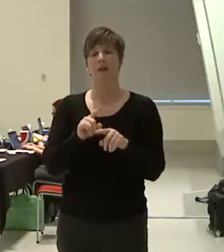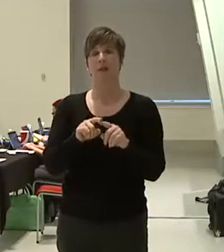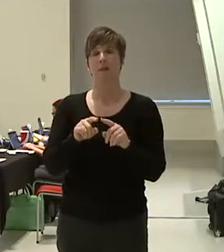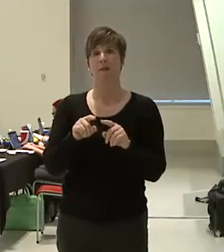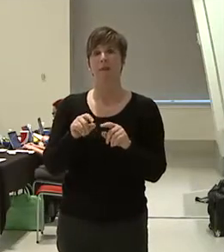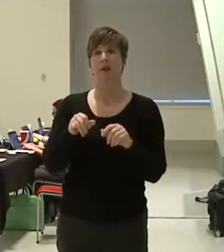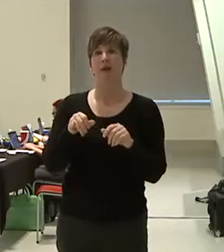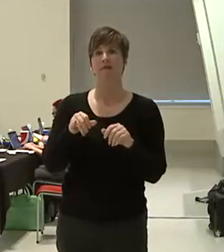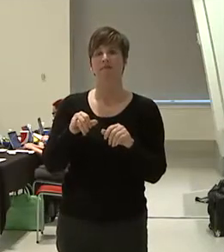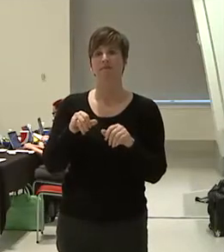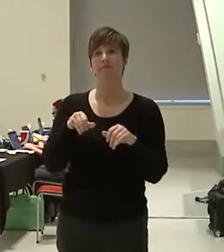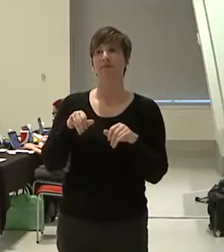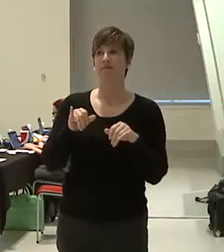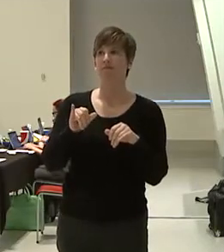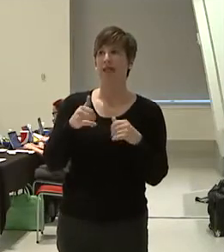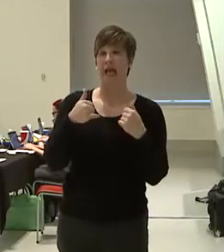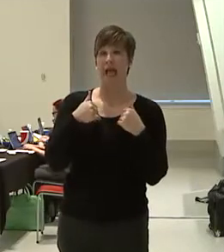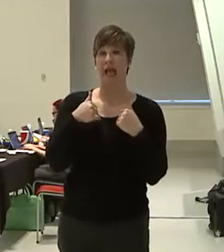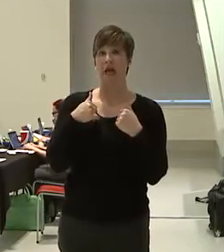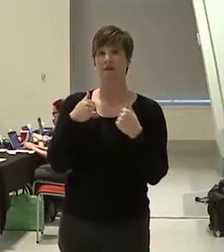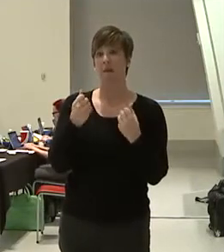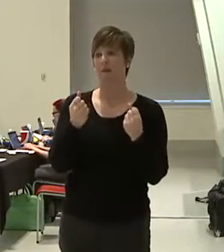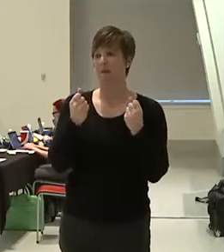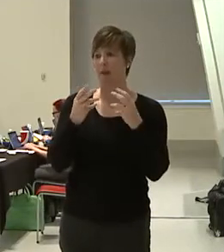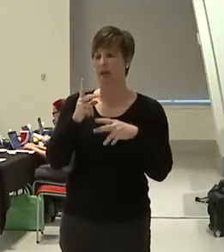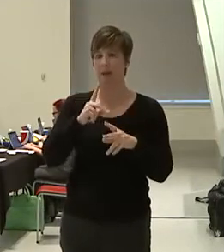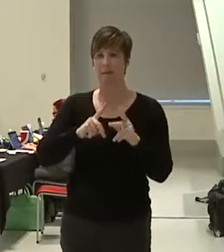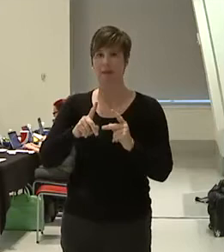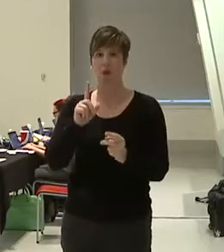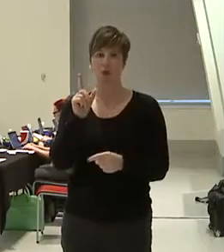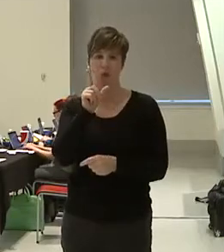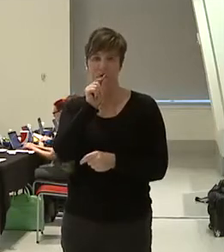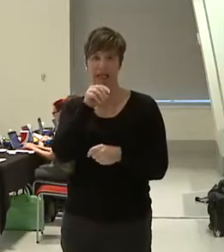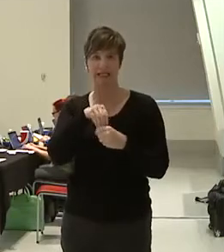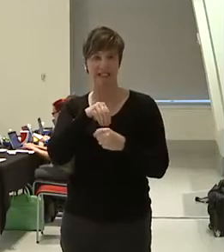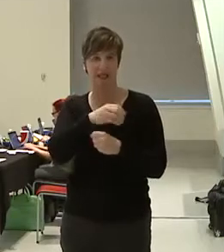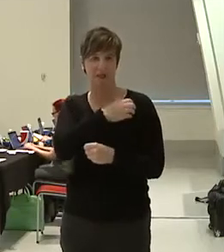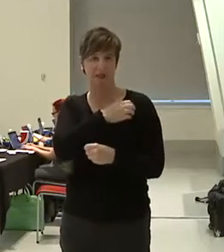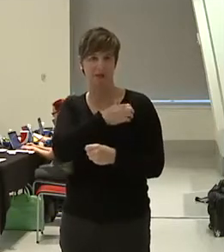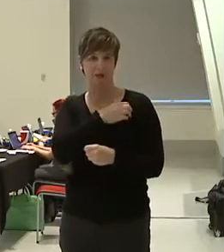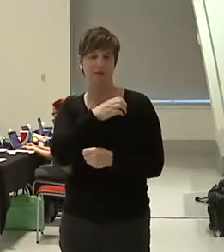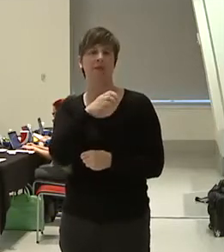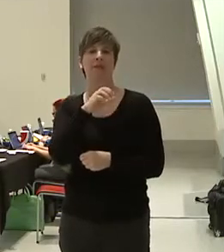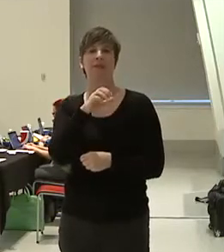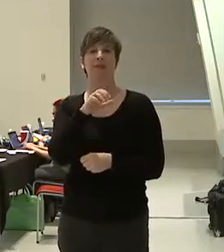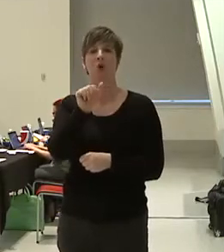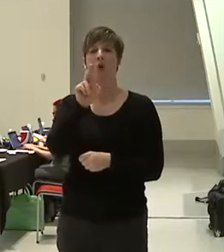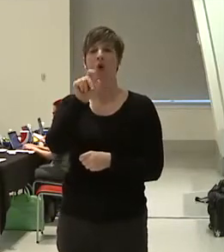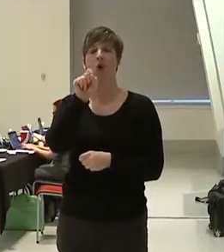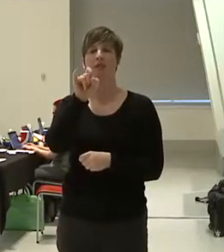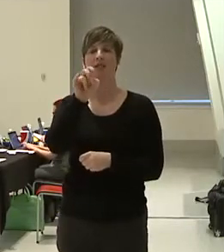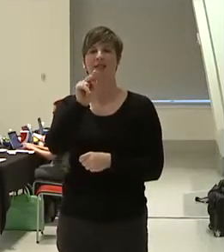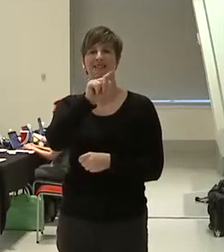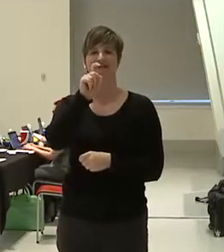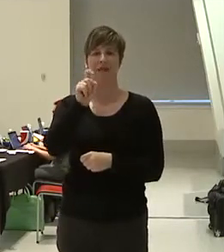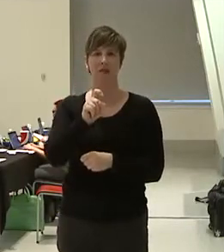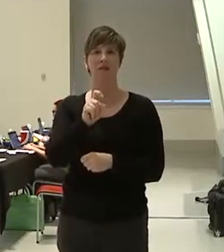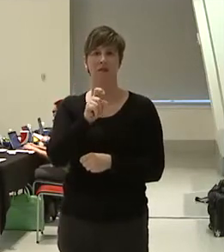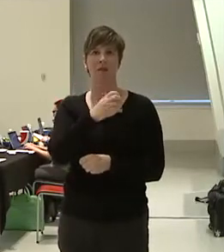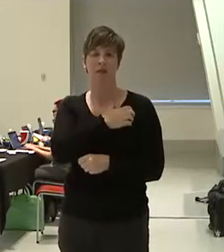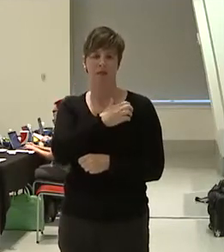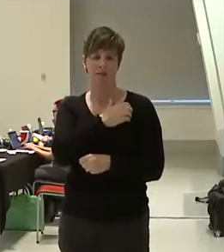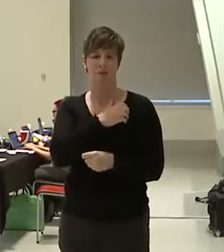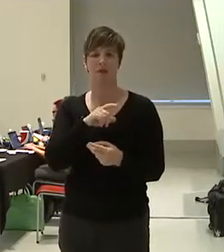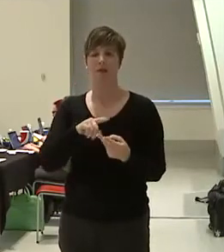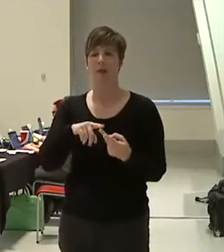of people tweeting within the department. The Austin Police Department, for instance, that's in my written testimony. Philadelphia Police Department, Palo Alto